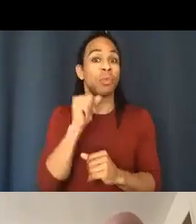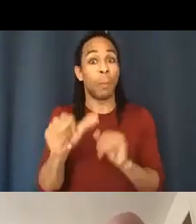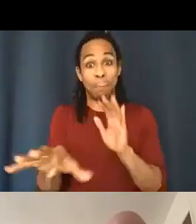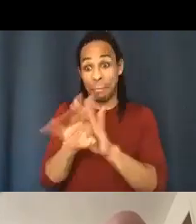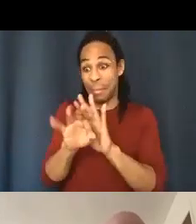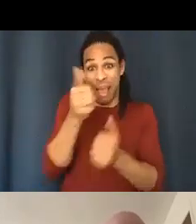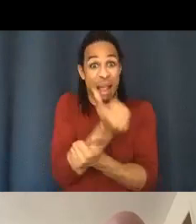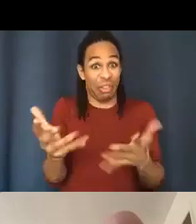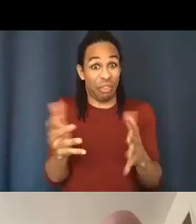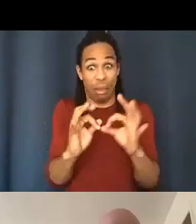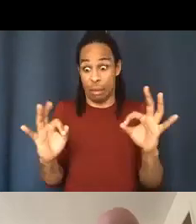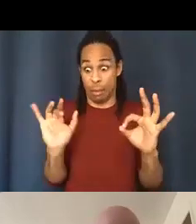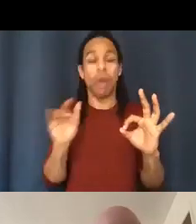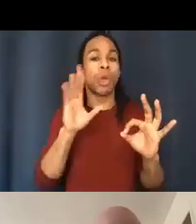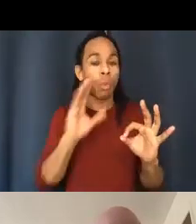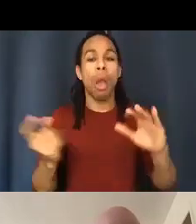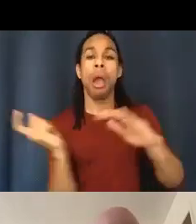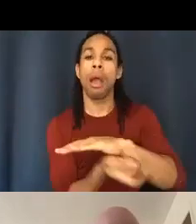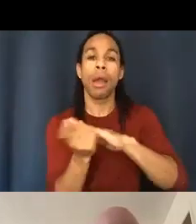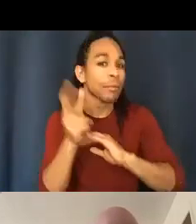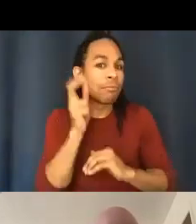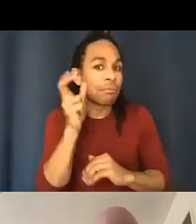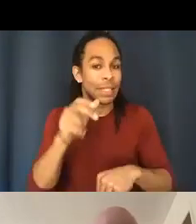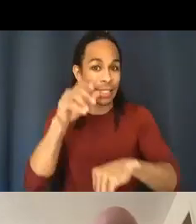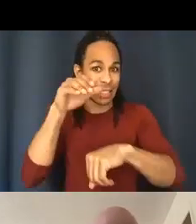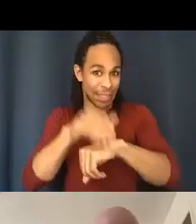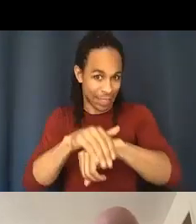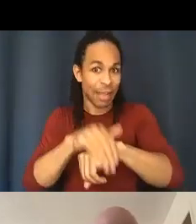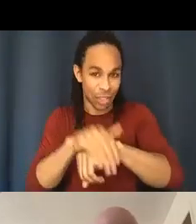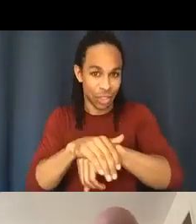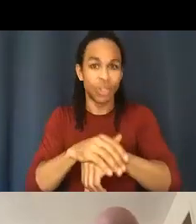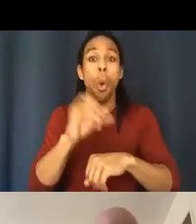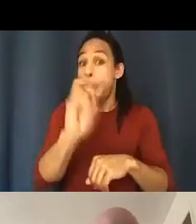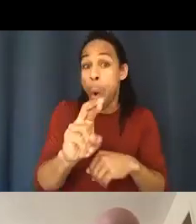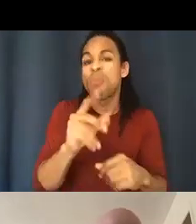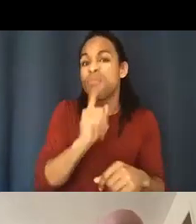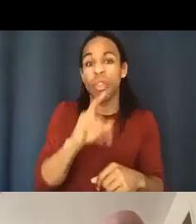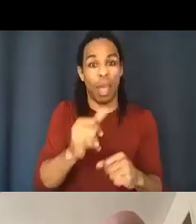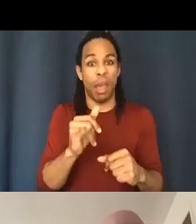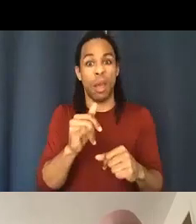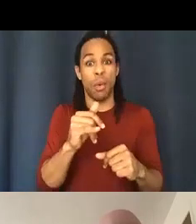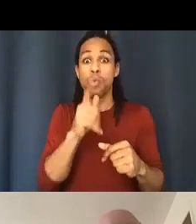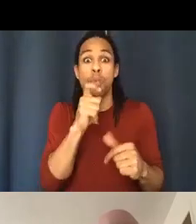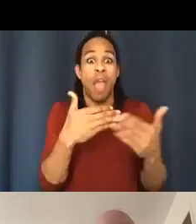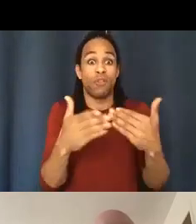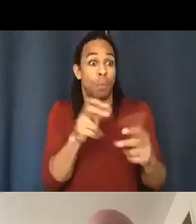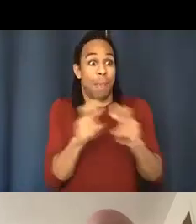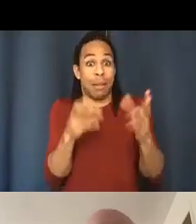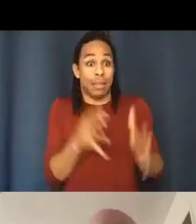va a oír el idioma en el que está hablando cada persona.